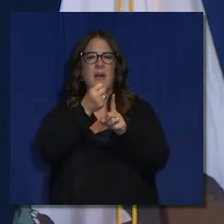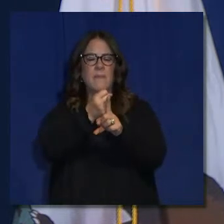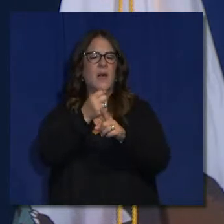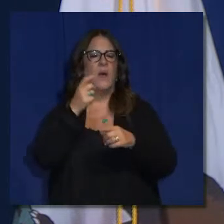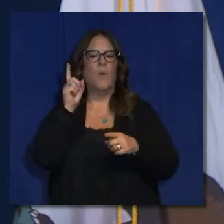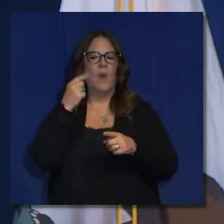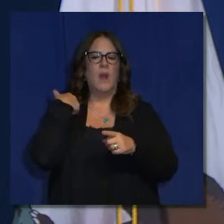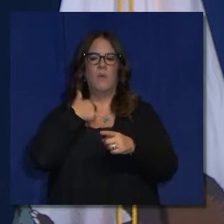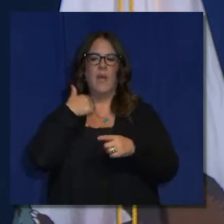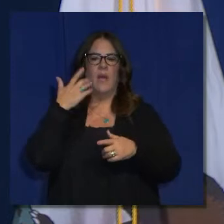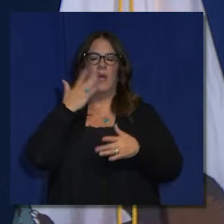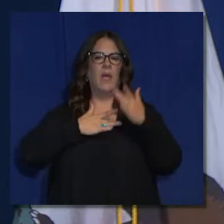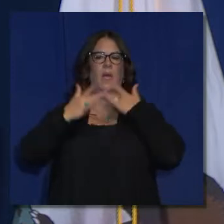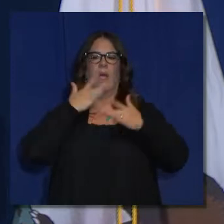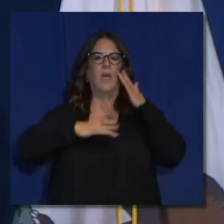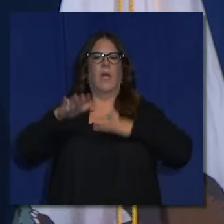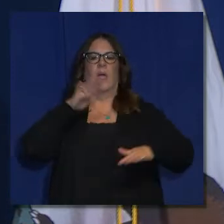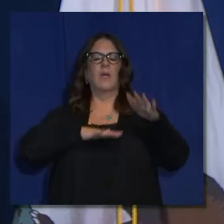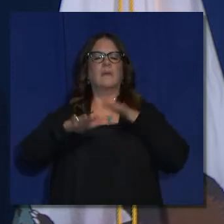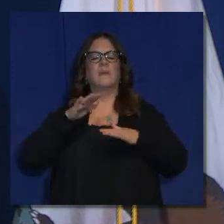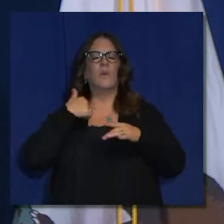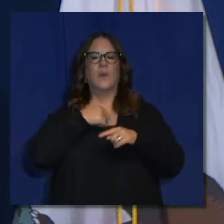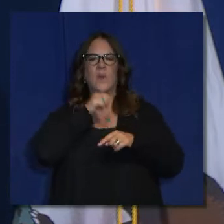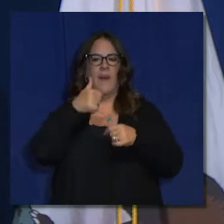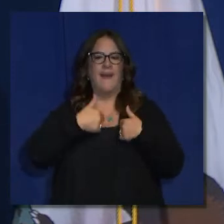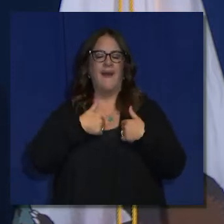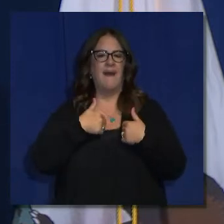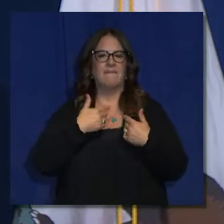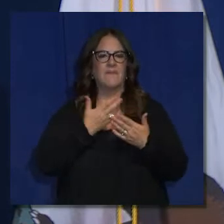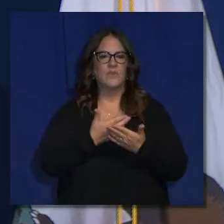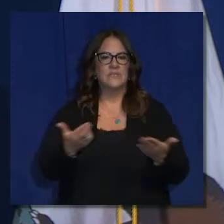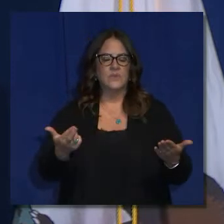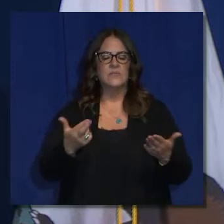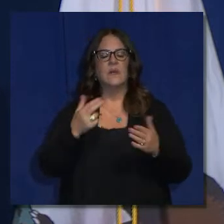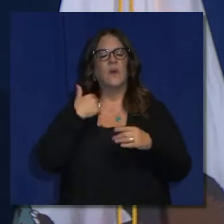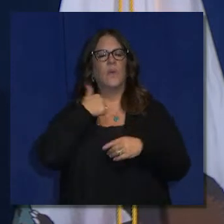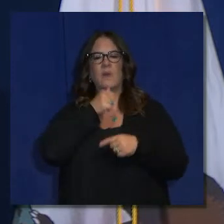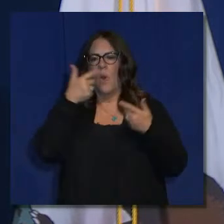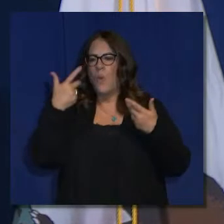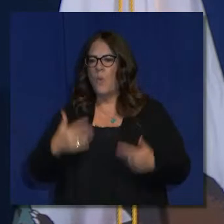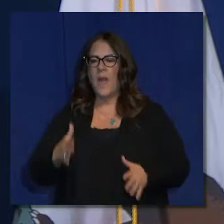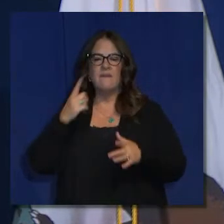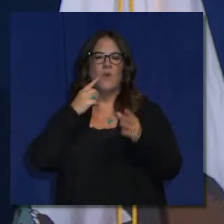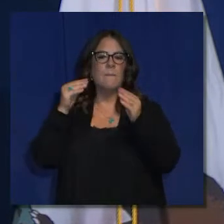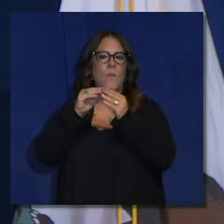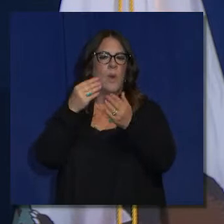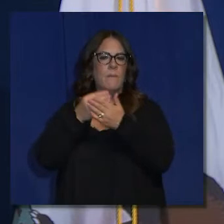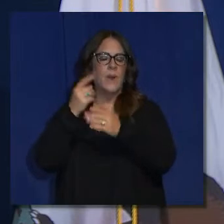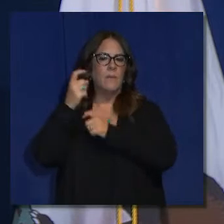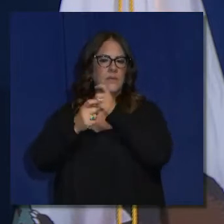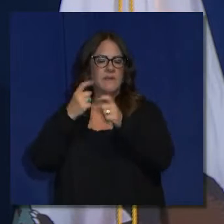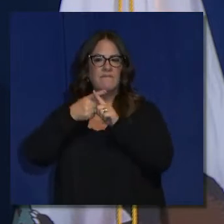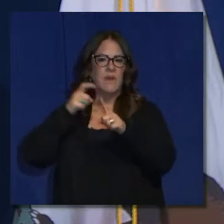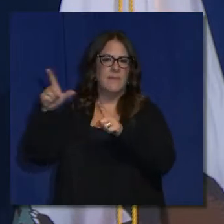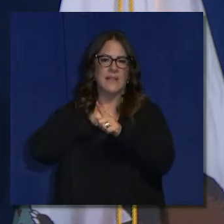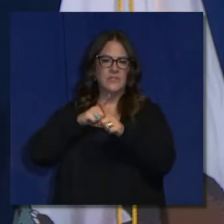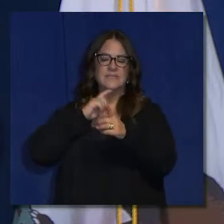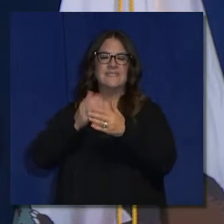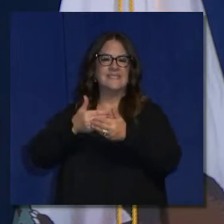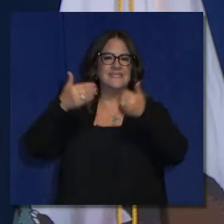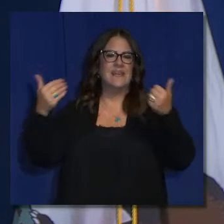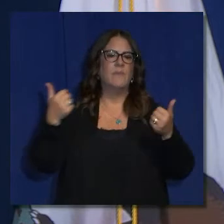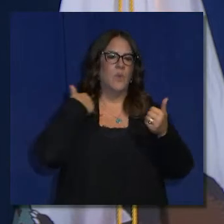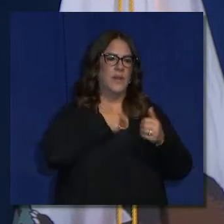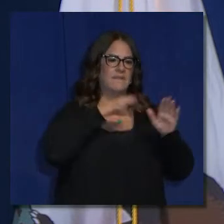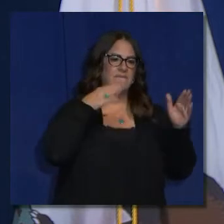shortfall. We're doing everything in our power to mitigate that, not waiting for new appropriations from the legislature. That is separate and